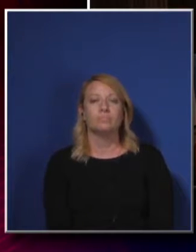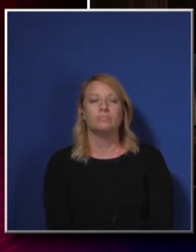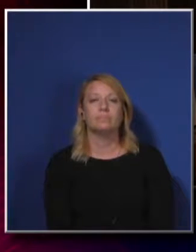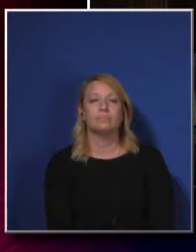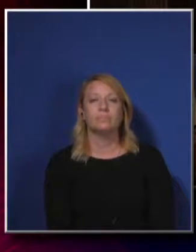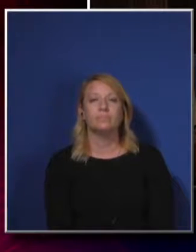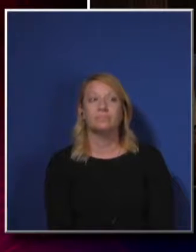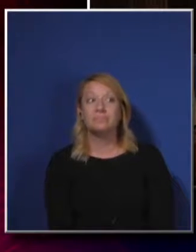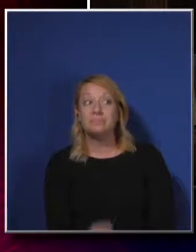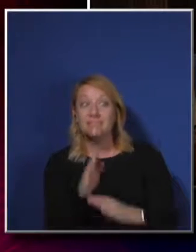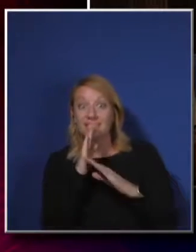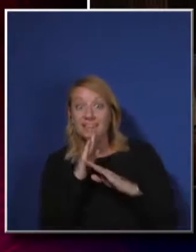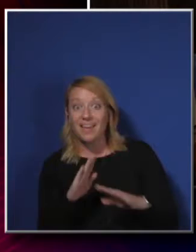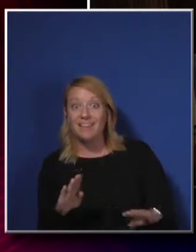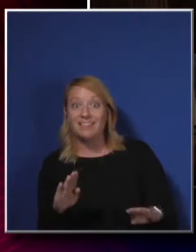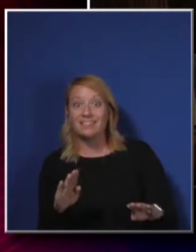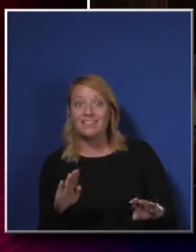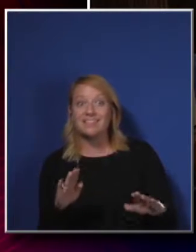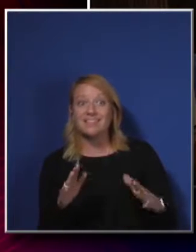Silence is